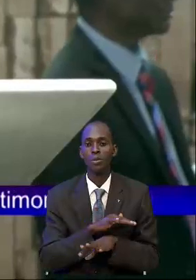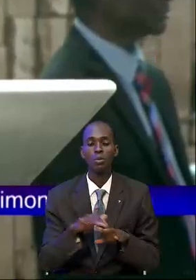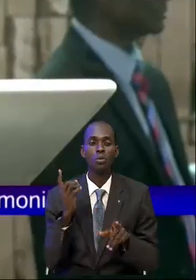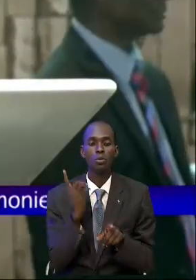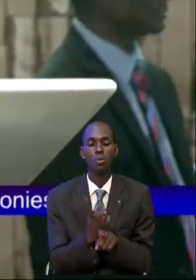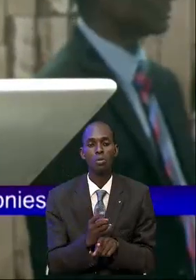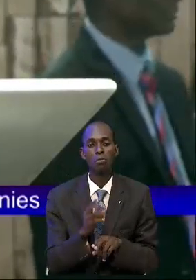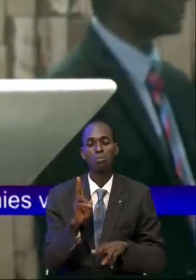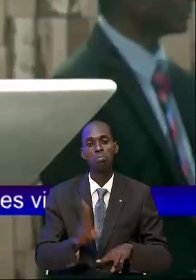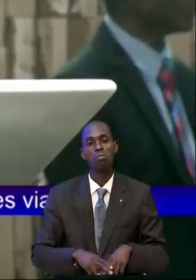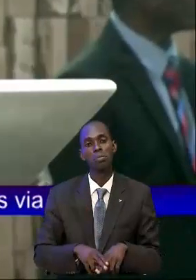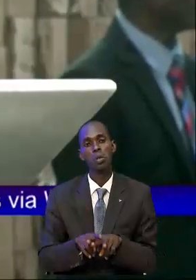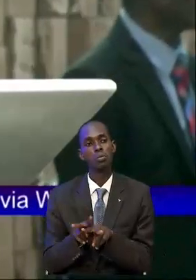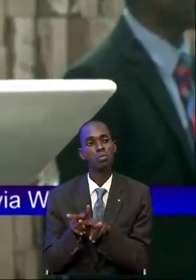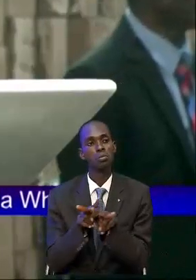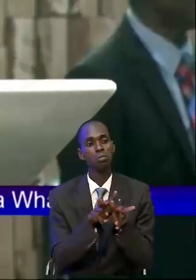Check up.